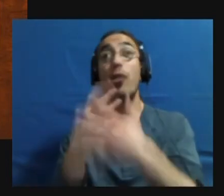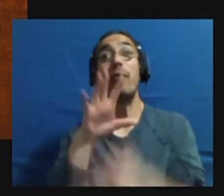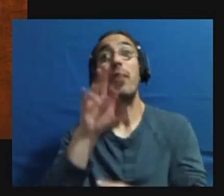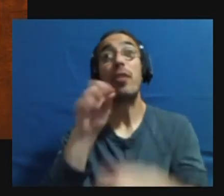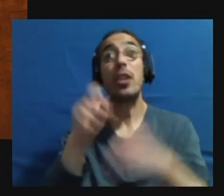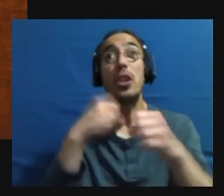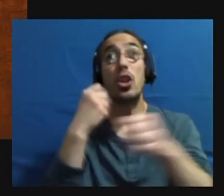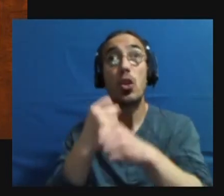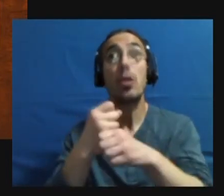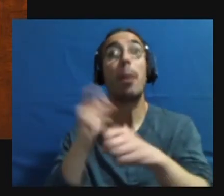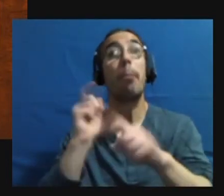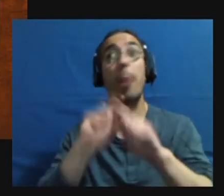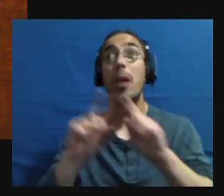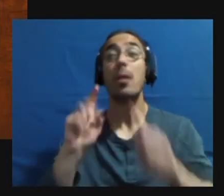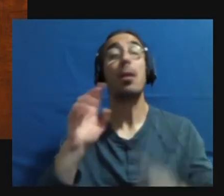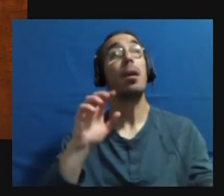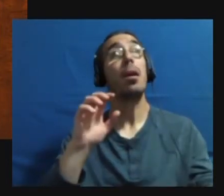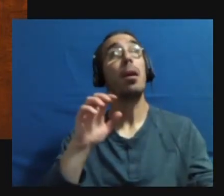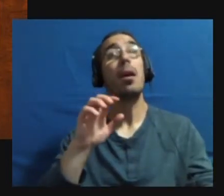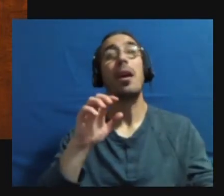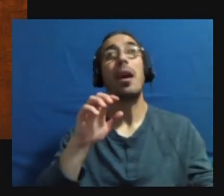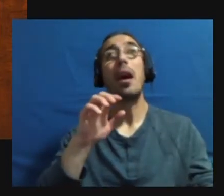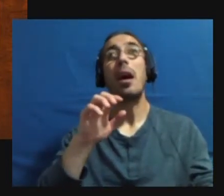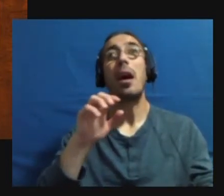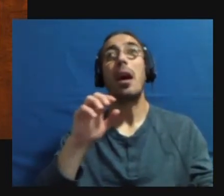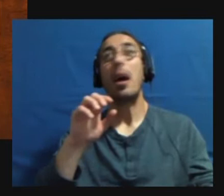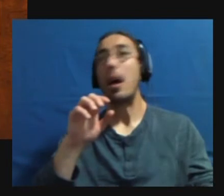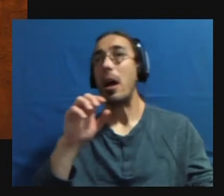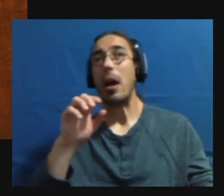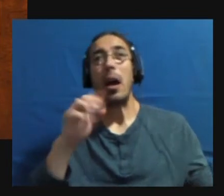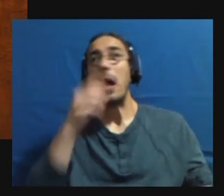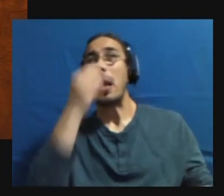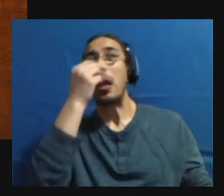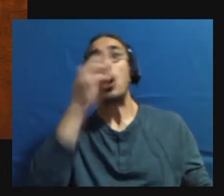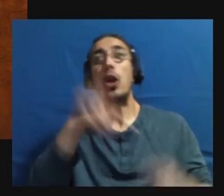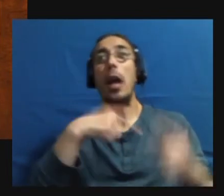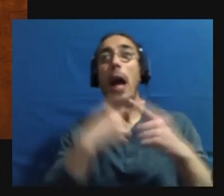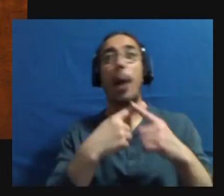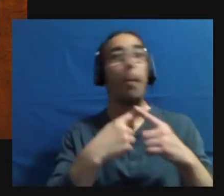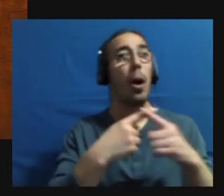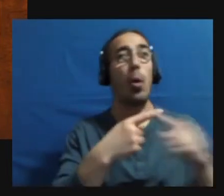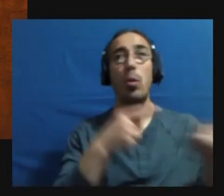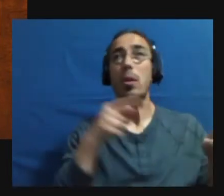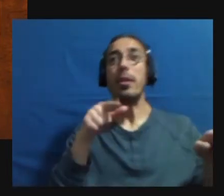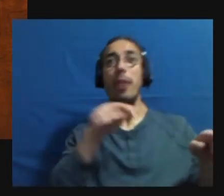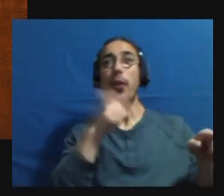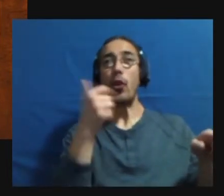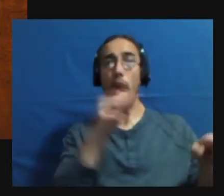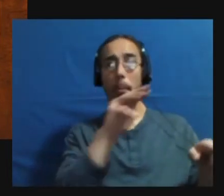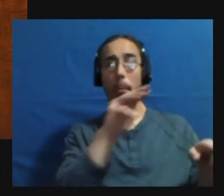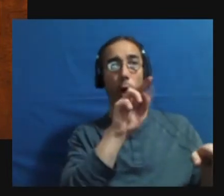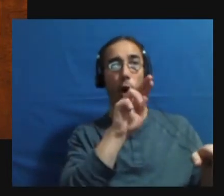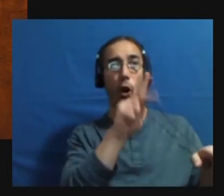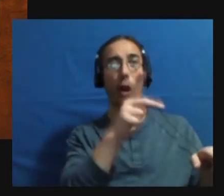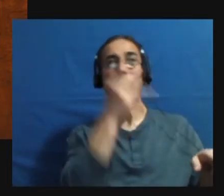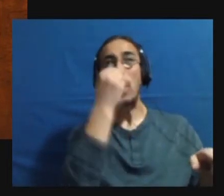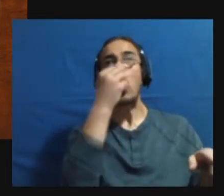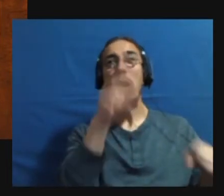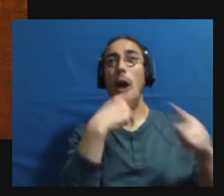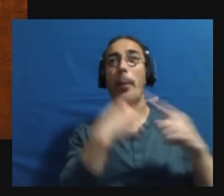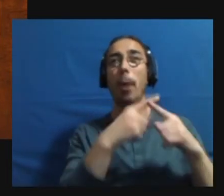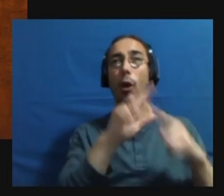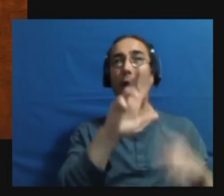he didn't care about the $3 commission on a tire sale. He just didn't want them to get in trouble."